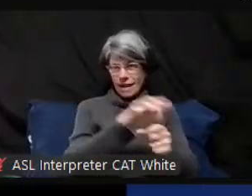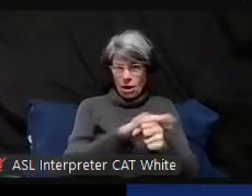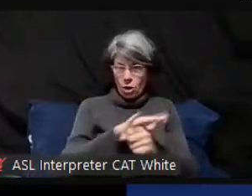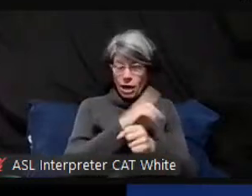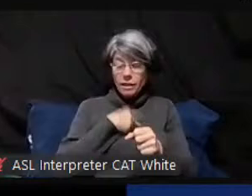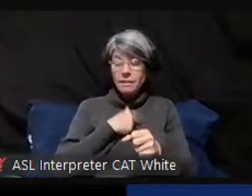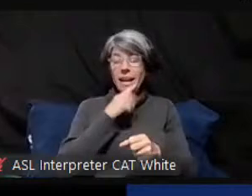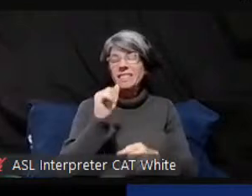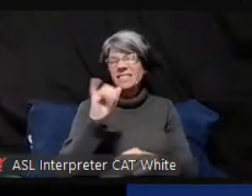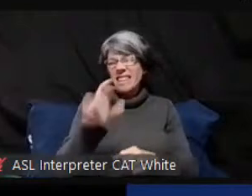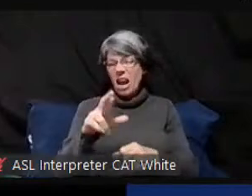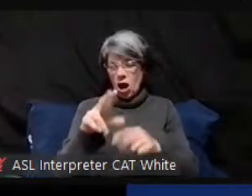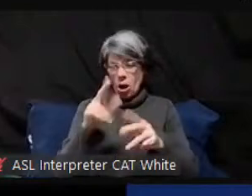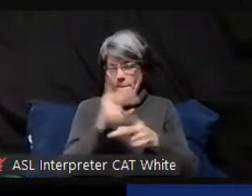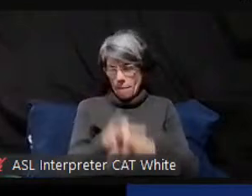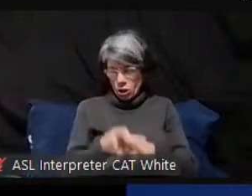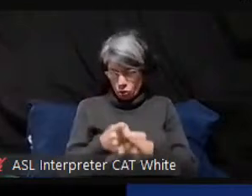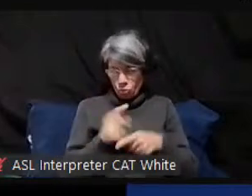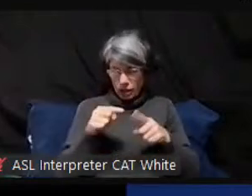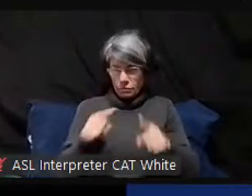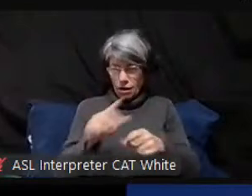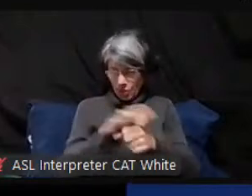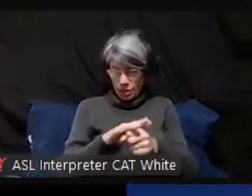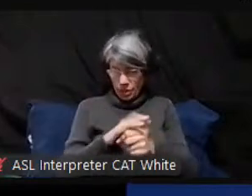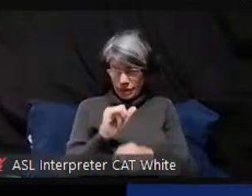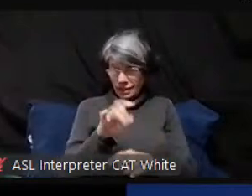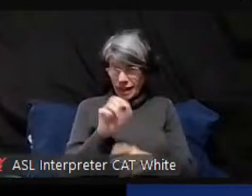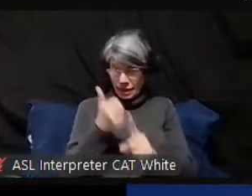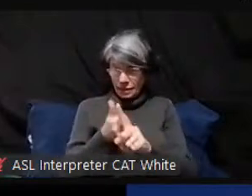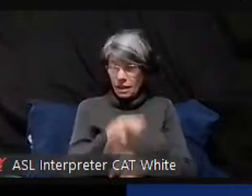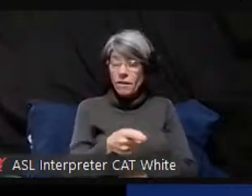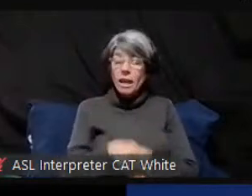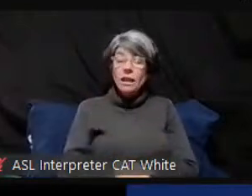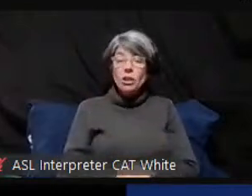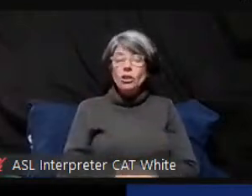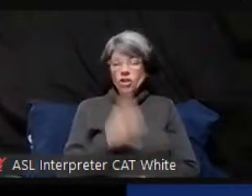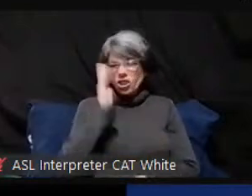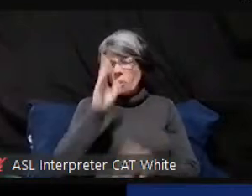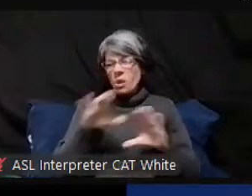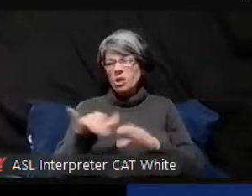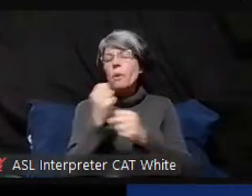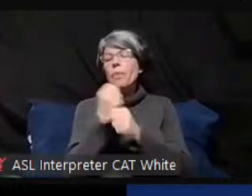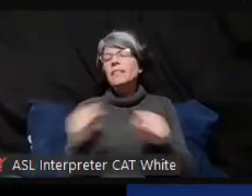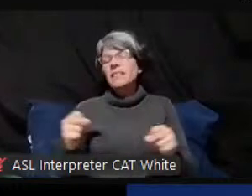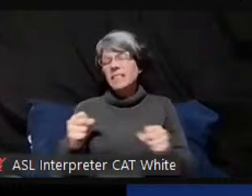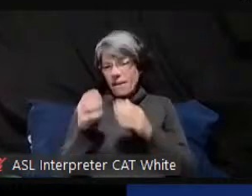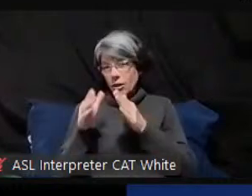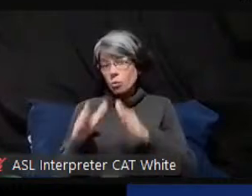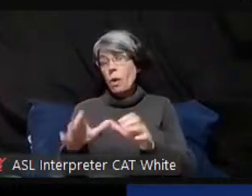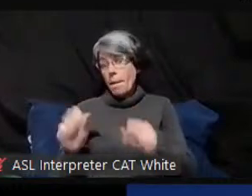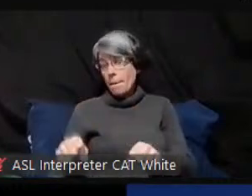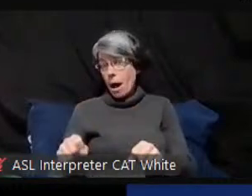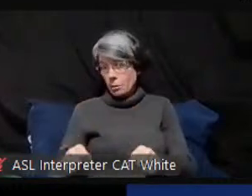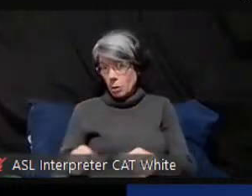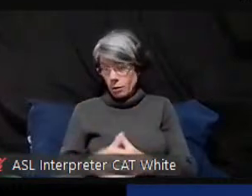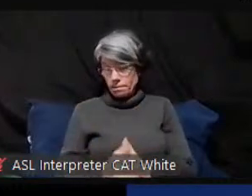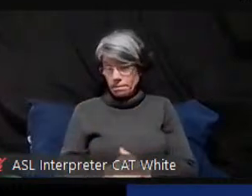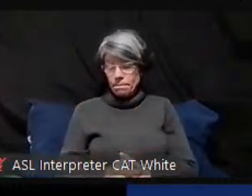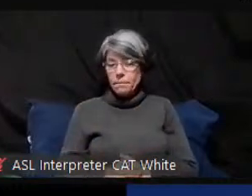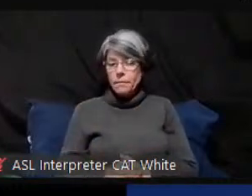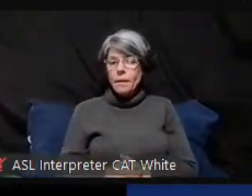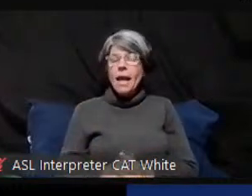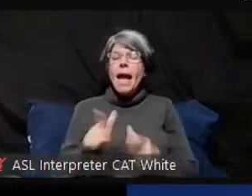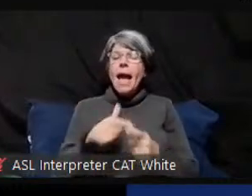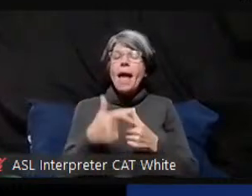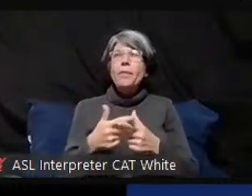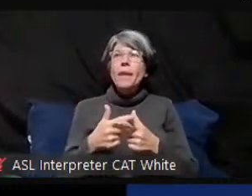air monitoring throughout the site itself. So we'll do it in the safest way possible. And